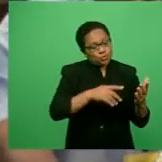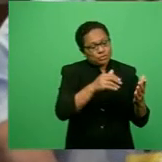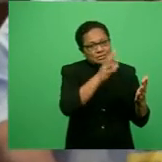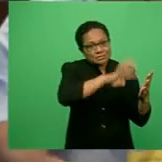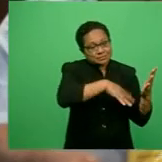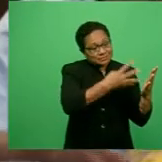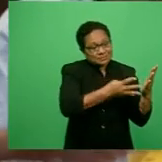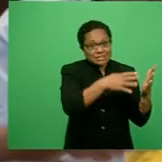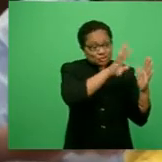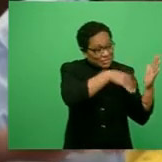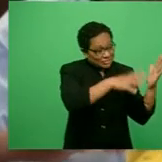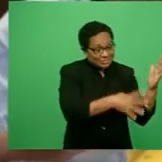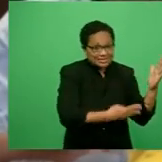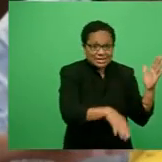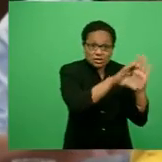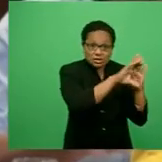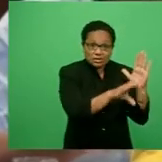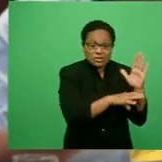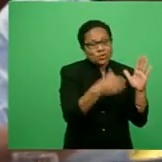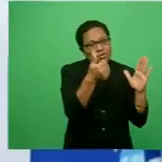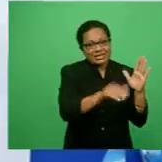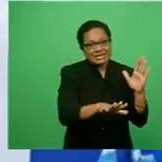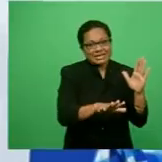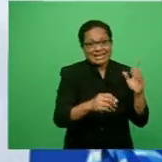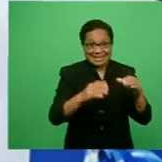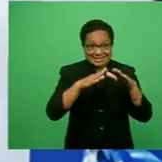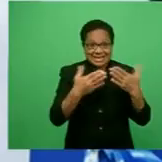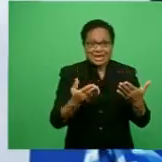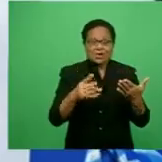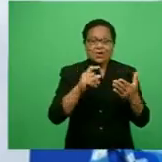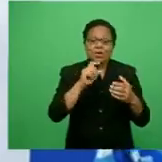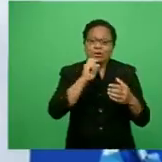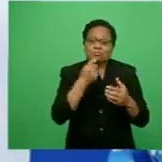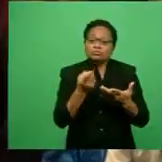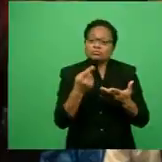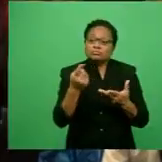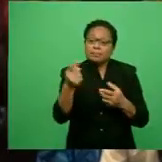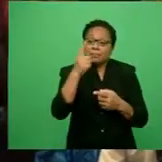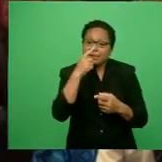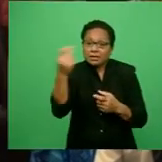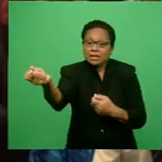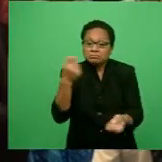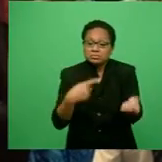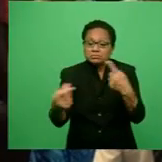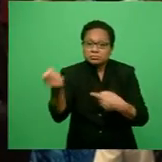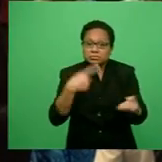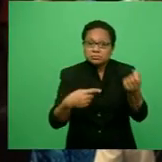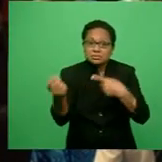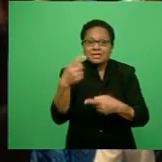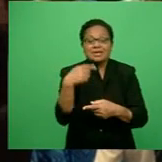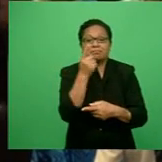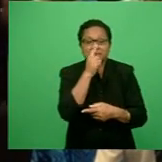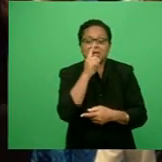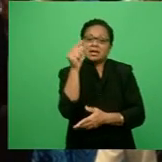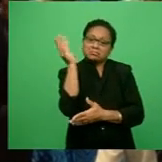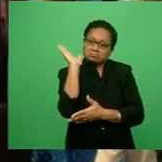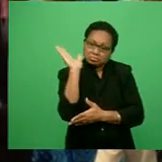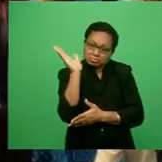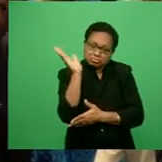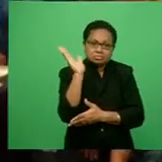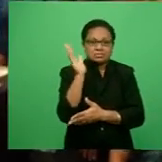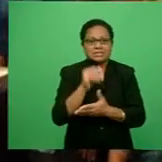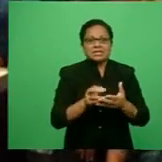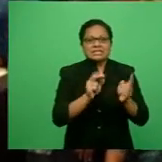with the committee now looking at online submissions. They've identified key people to come and present oral submissions. So they'll